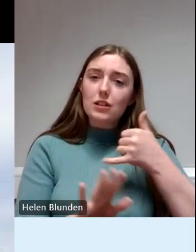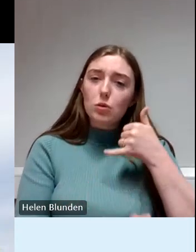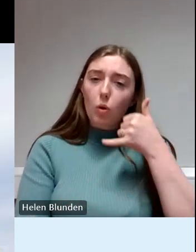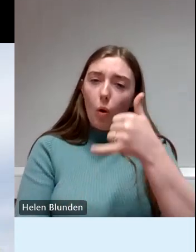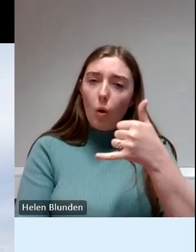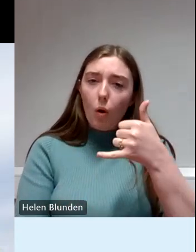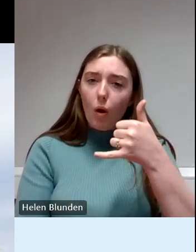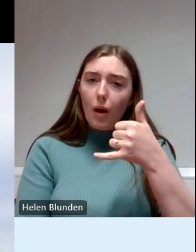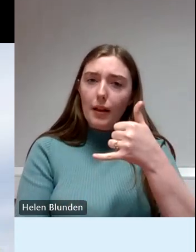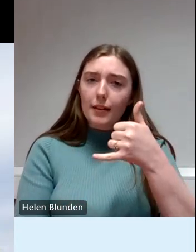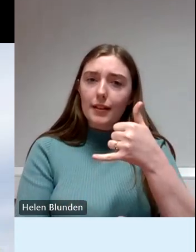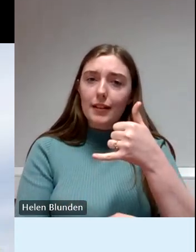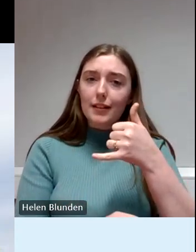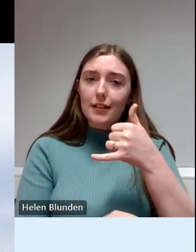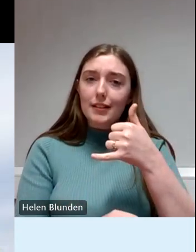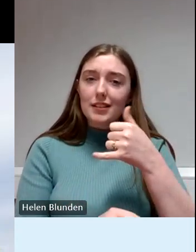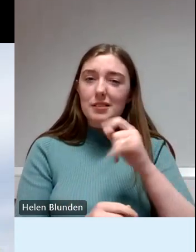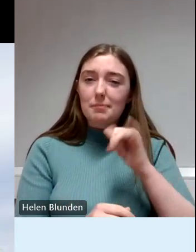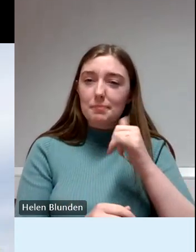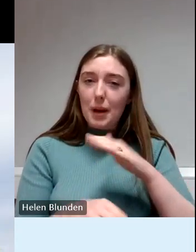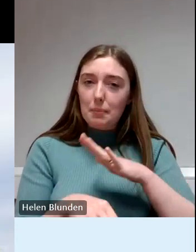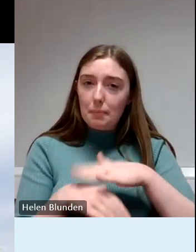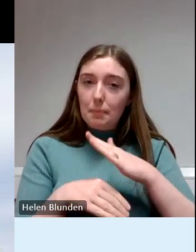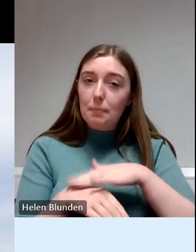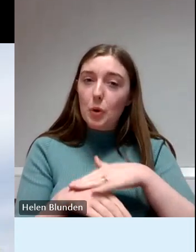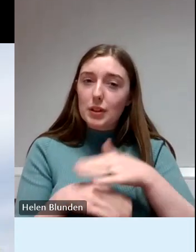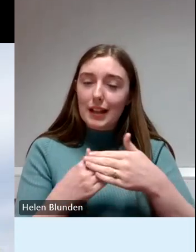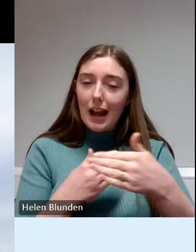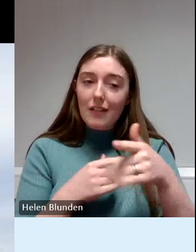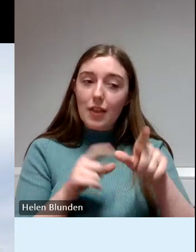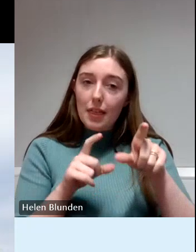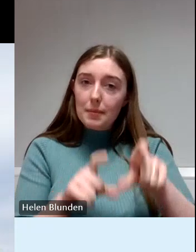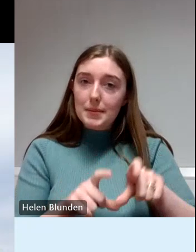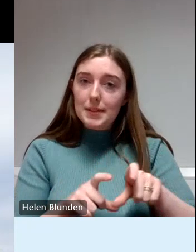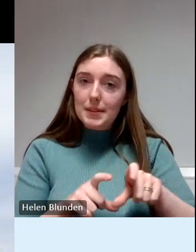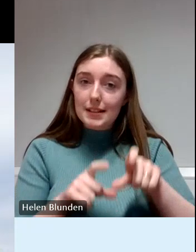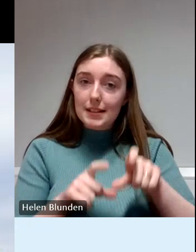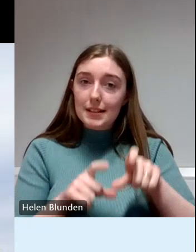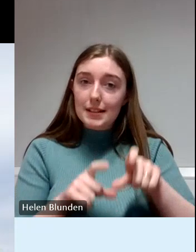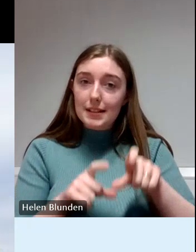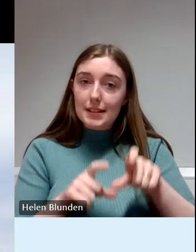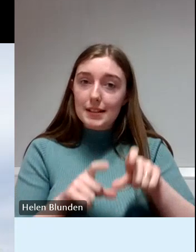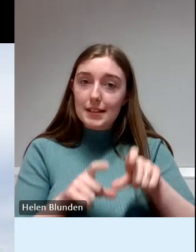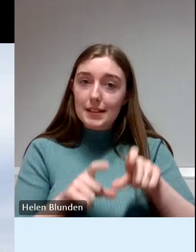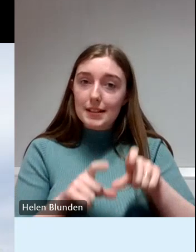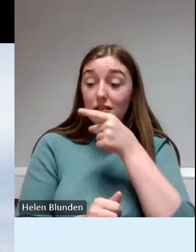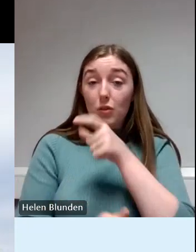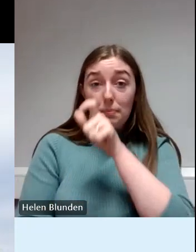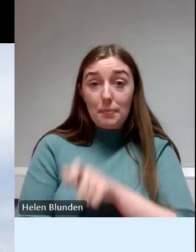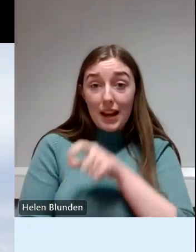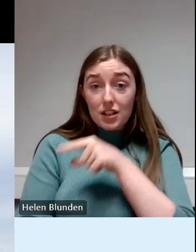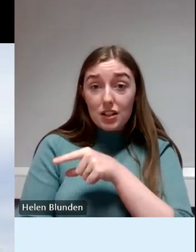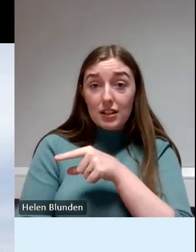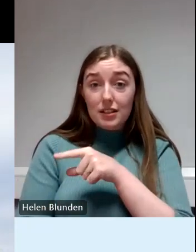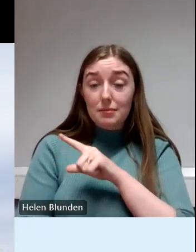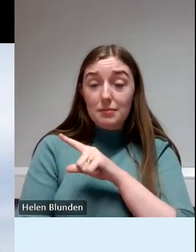of mainly being better for the patient because it provides the right service, but also in terms